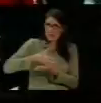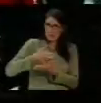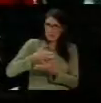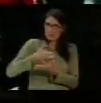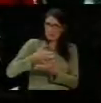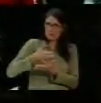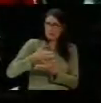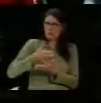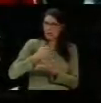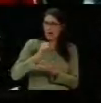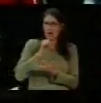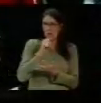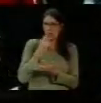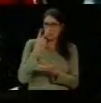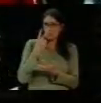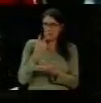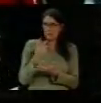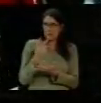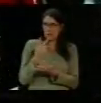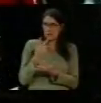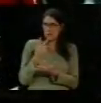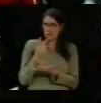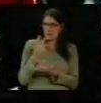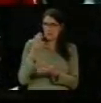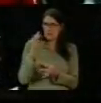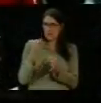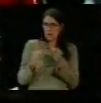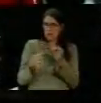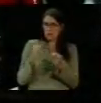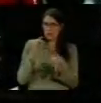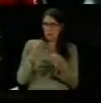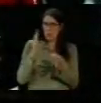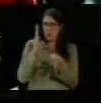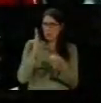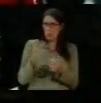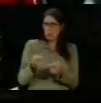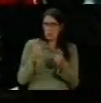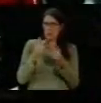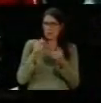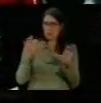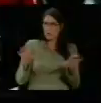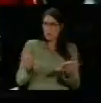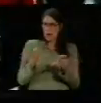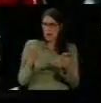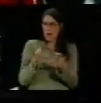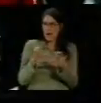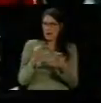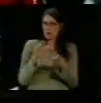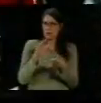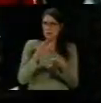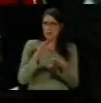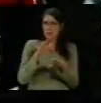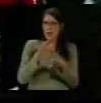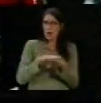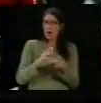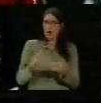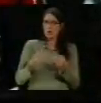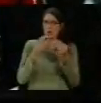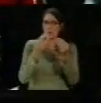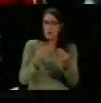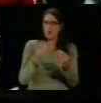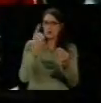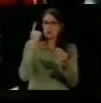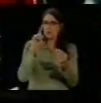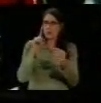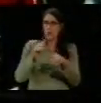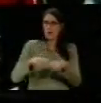I don't see that a court might be quick to act on a motion for an injunction. I think that